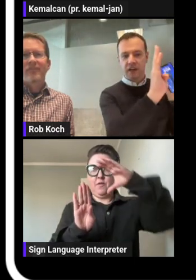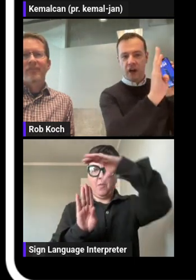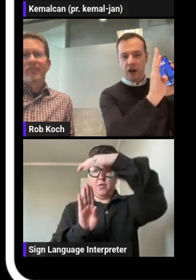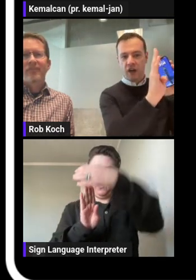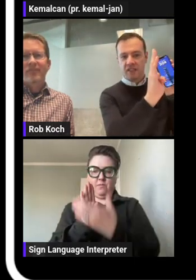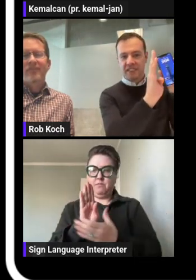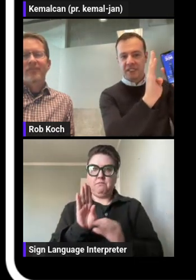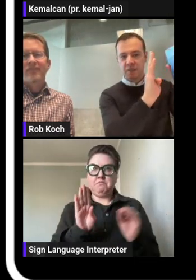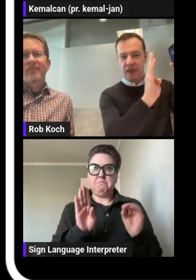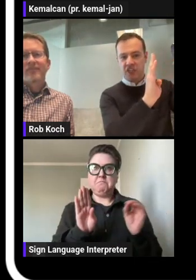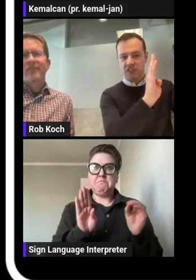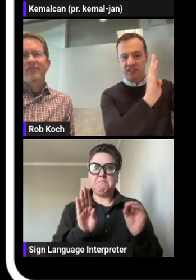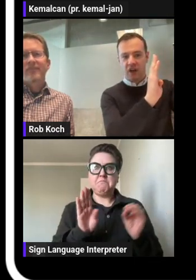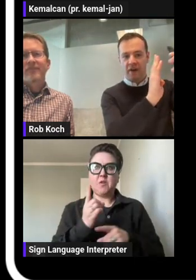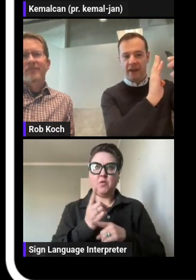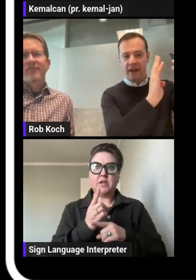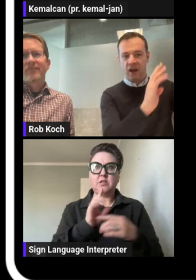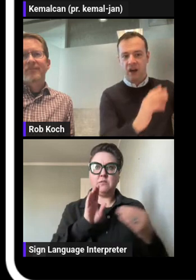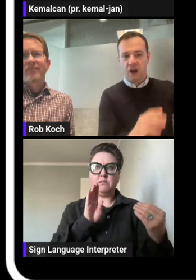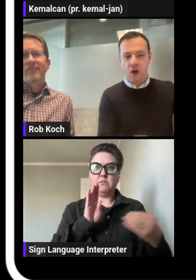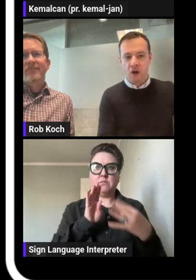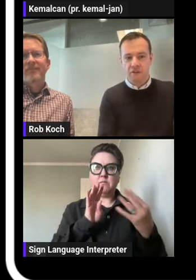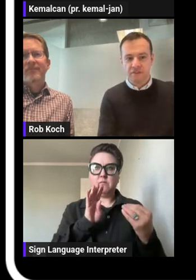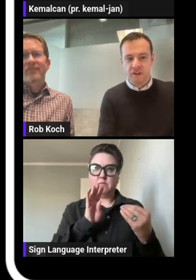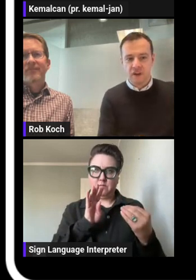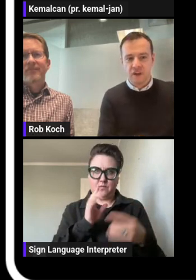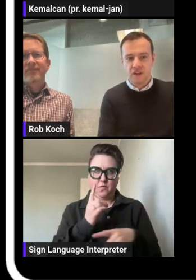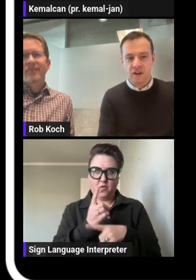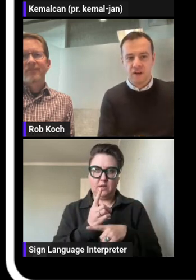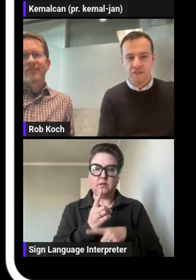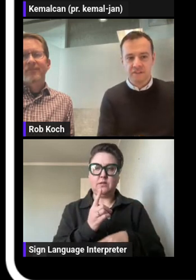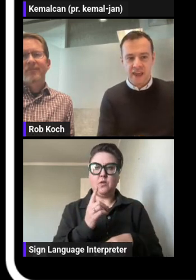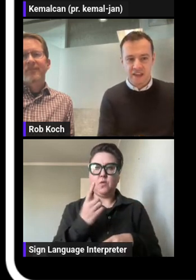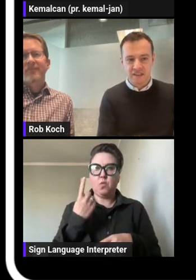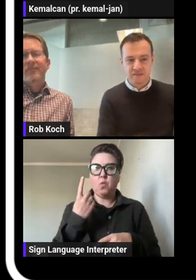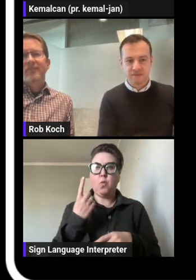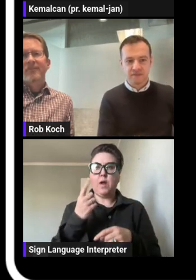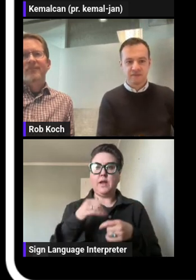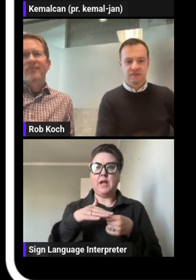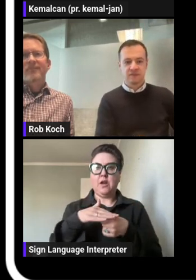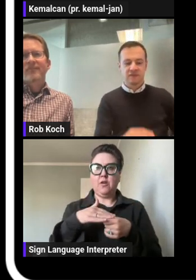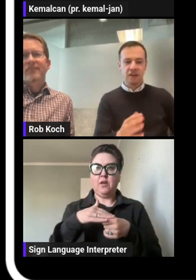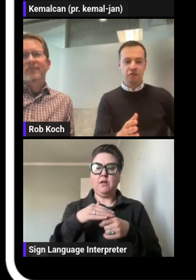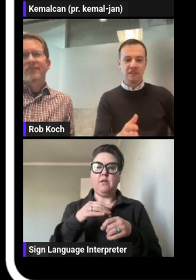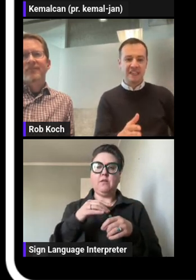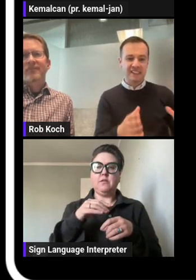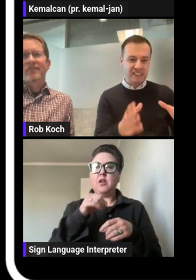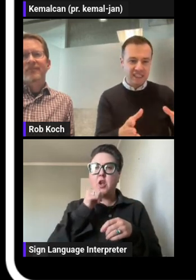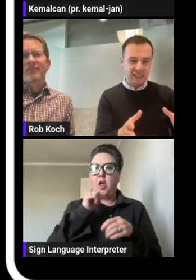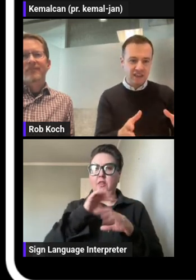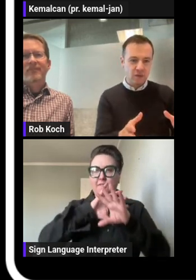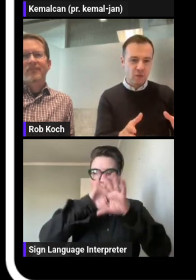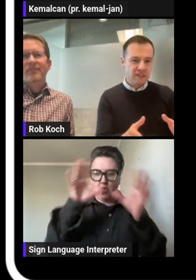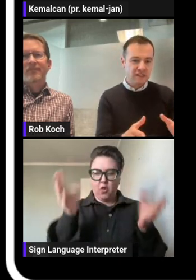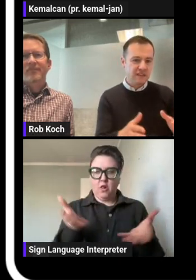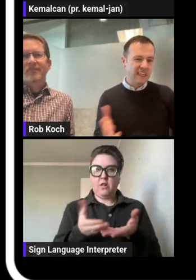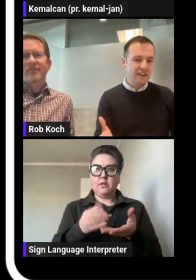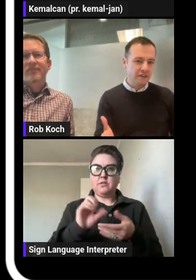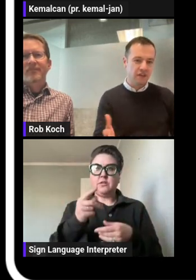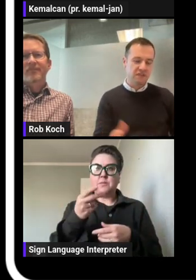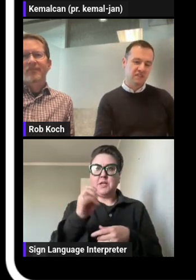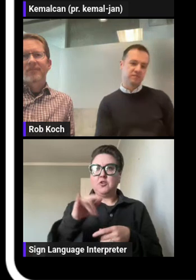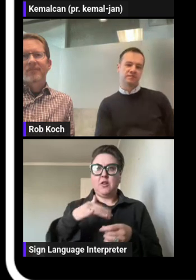multiple spatial area of the hand. Therefore, that Z